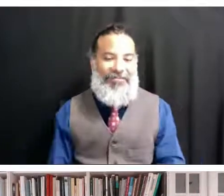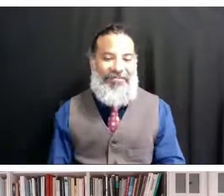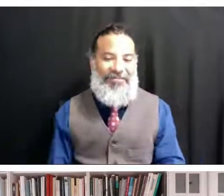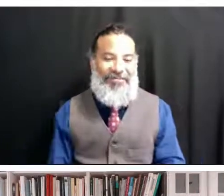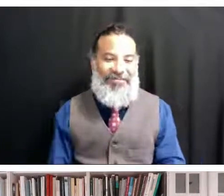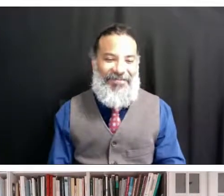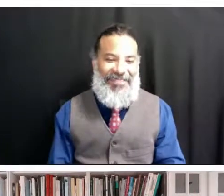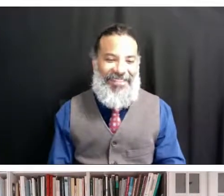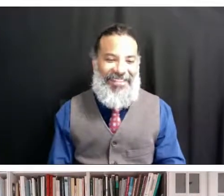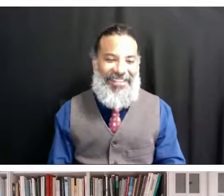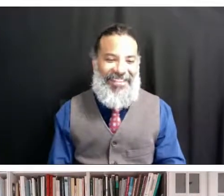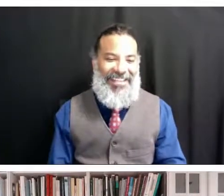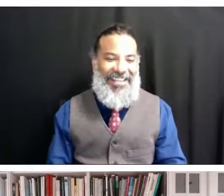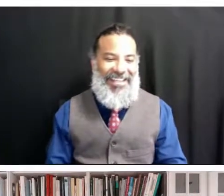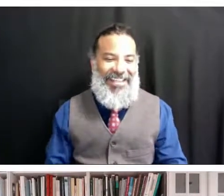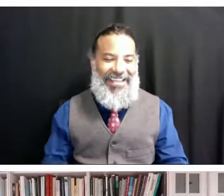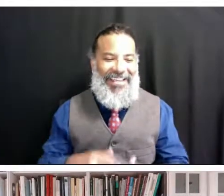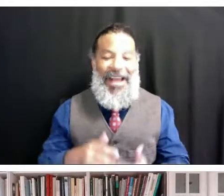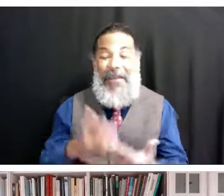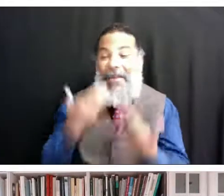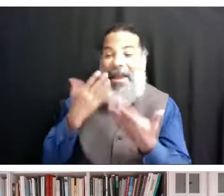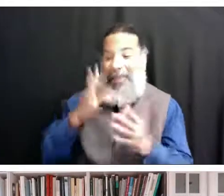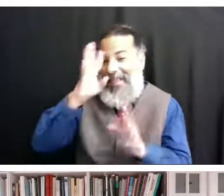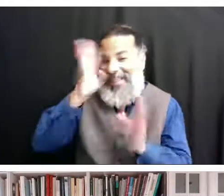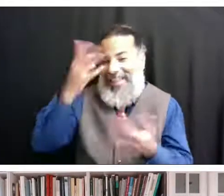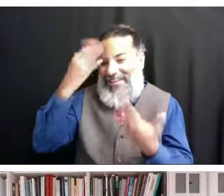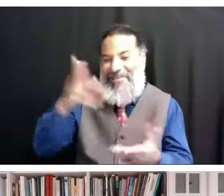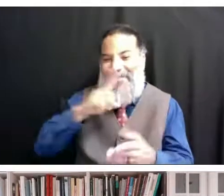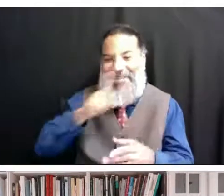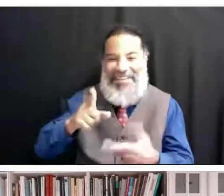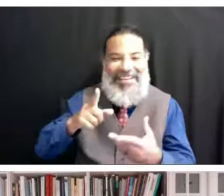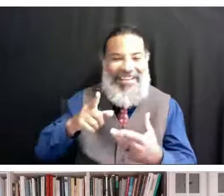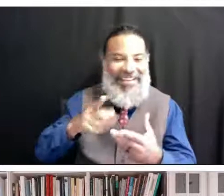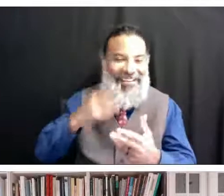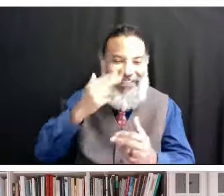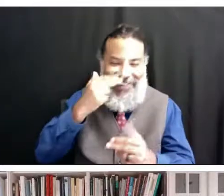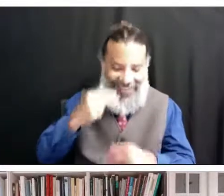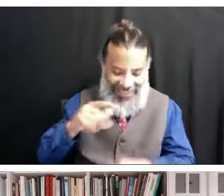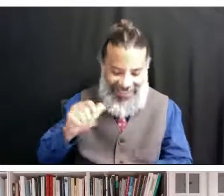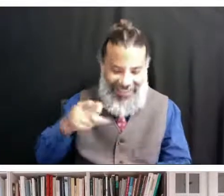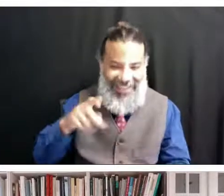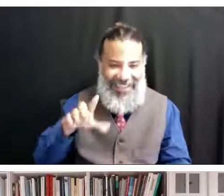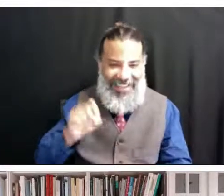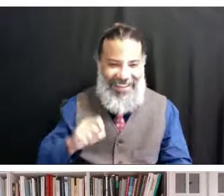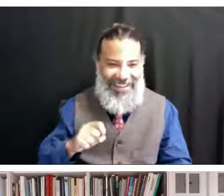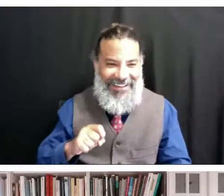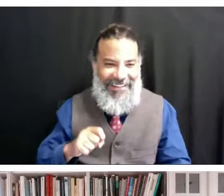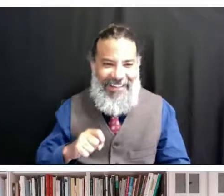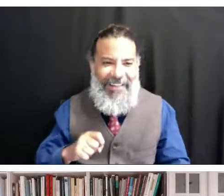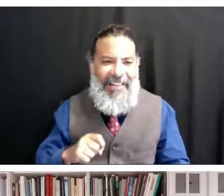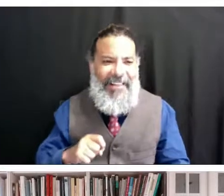This may be apocryphal, but it's a great story. And you know, we love stories at the Peale. Another